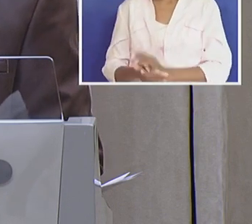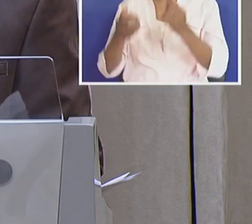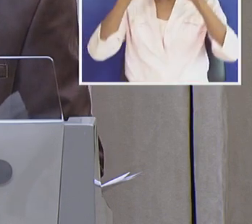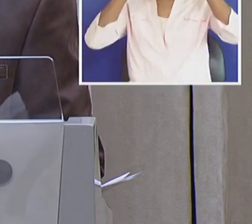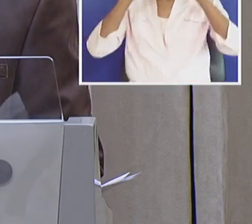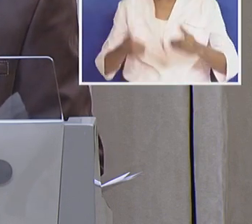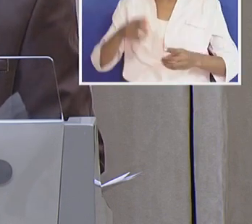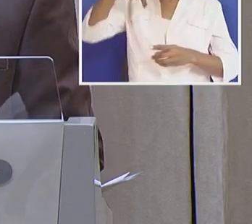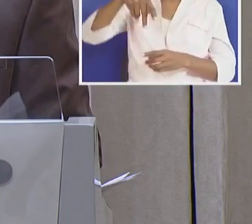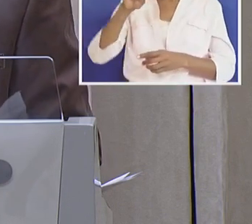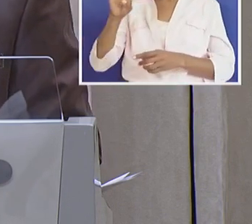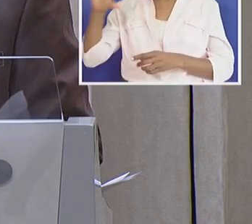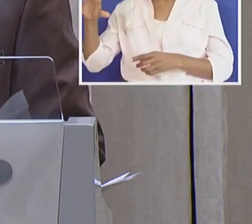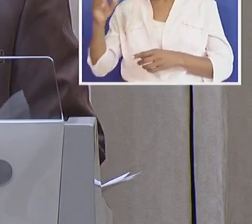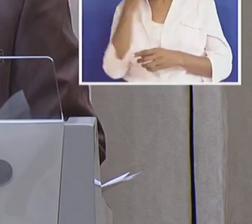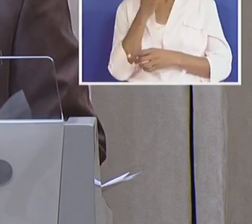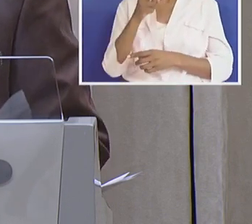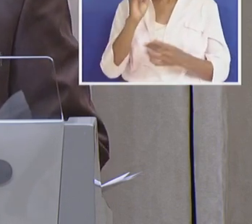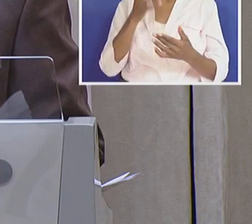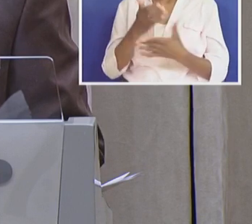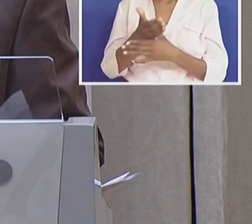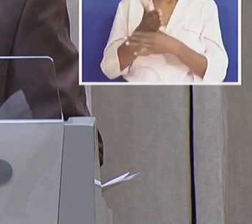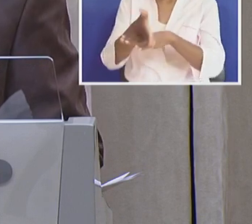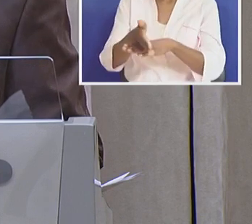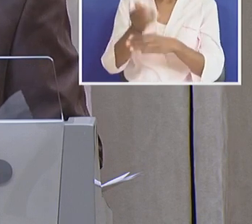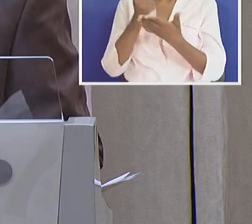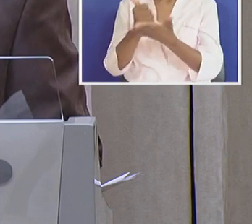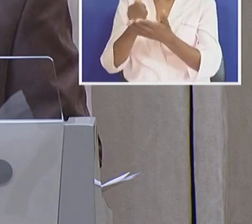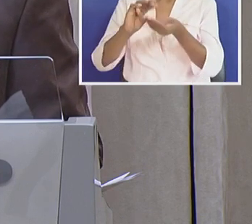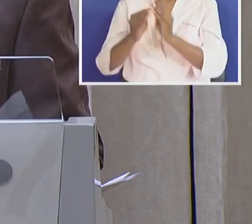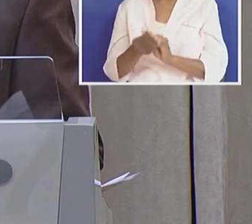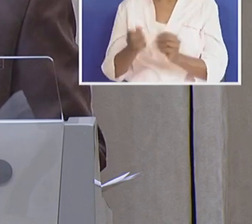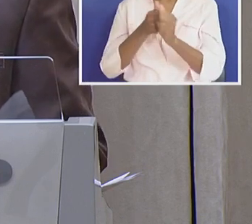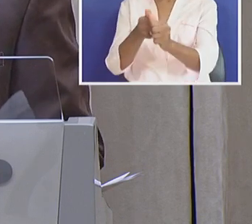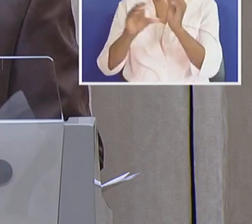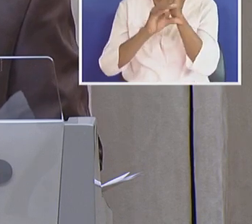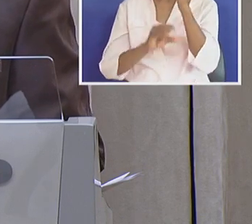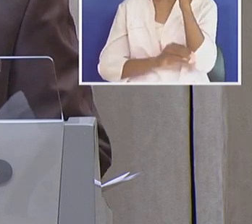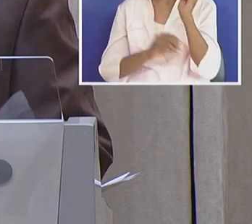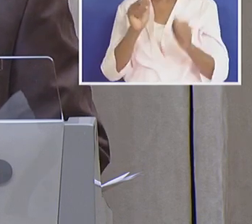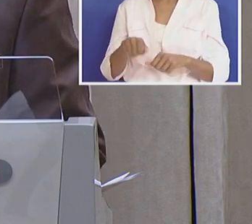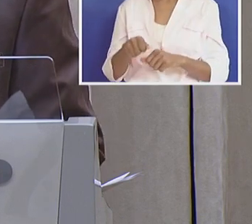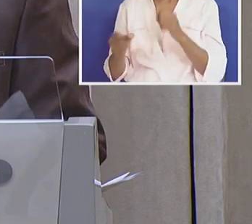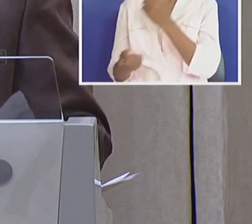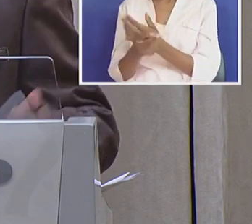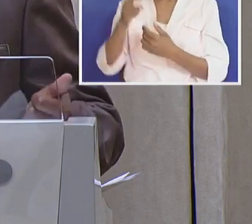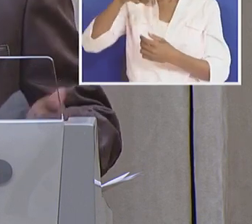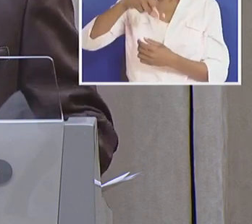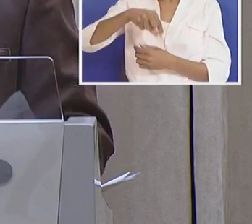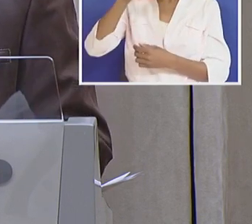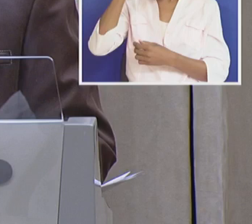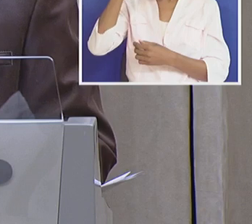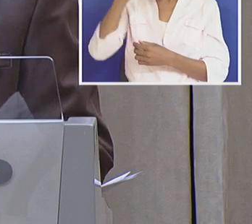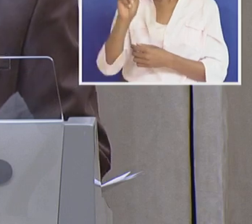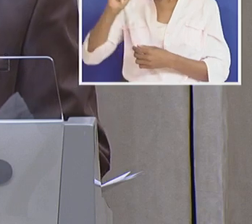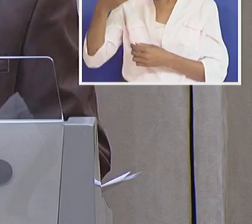of the PEC to intervene in terms of Section 139, subsection 1C of the Constitution at Nquthu are: 1,